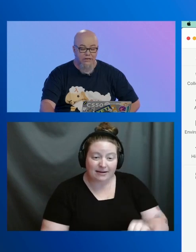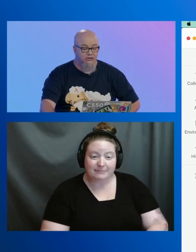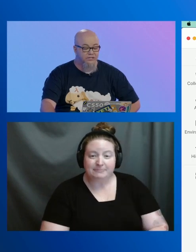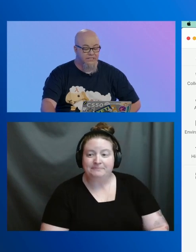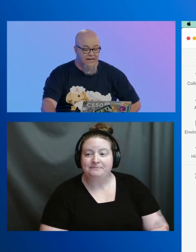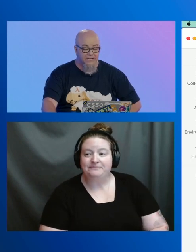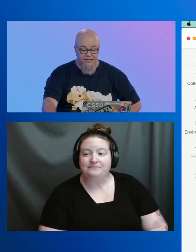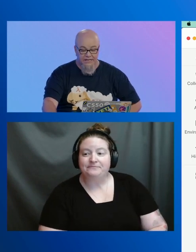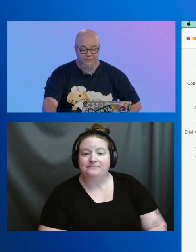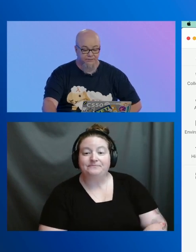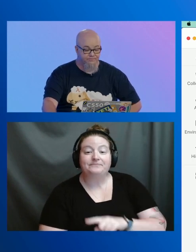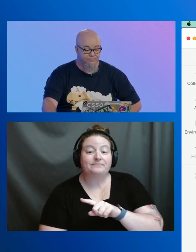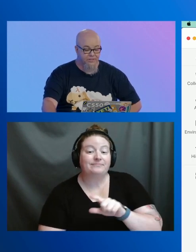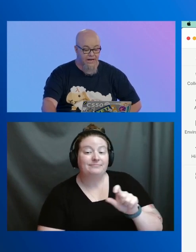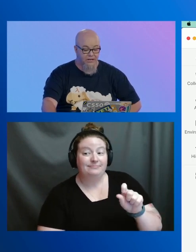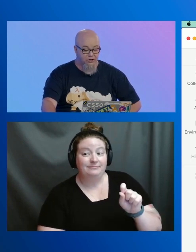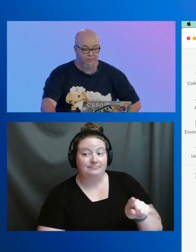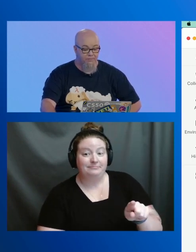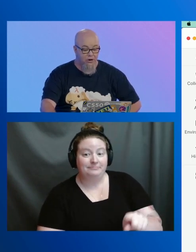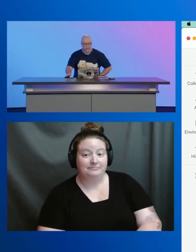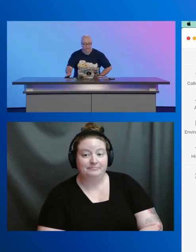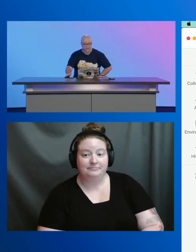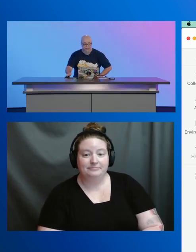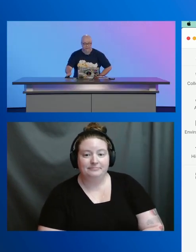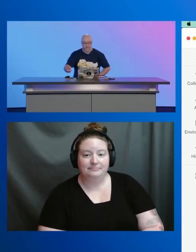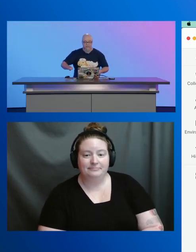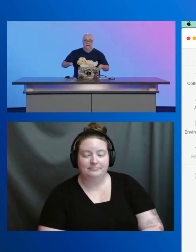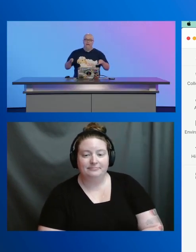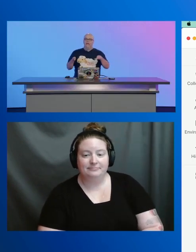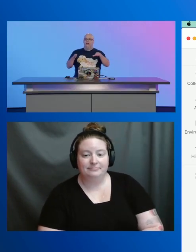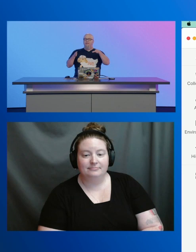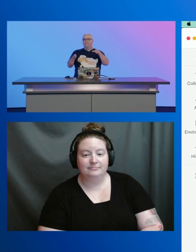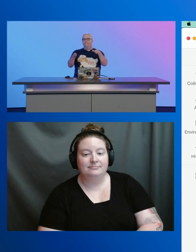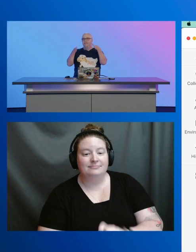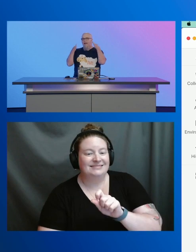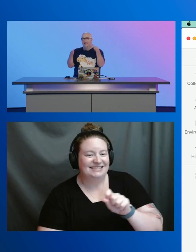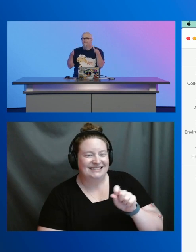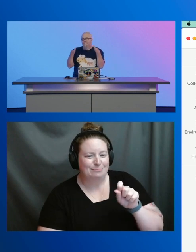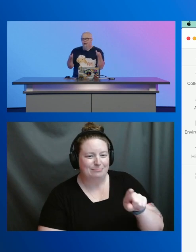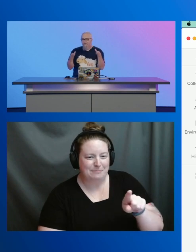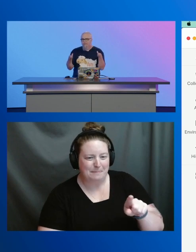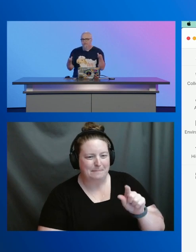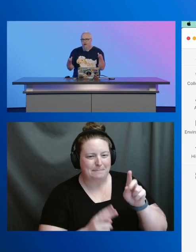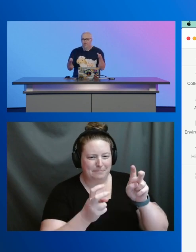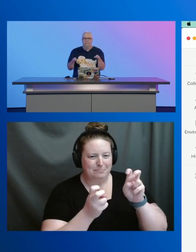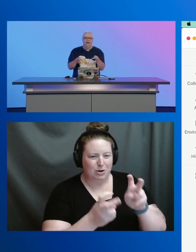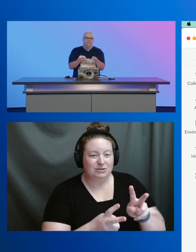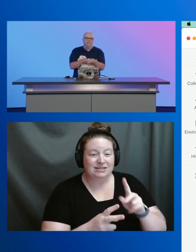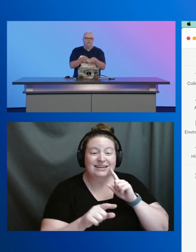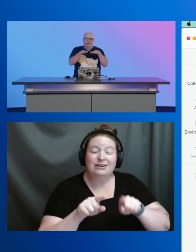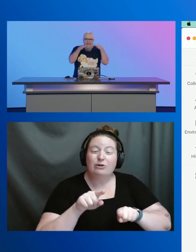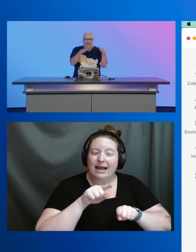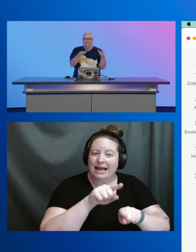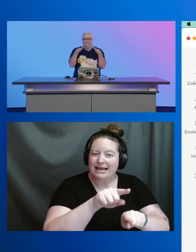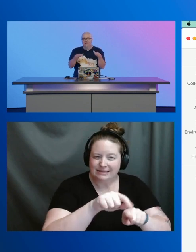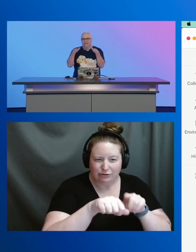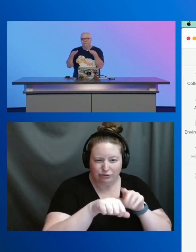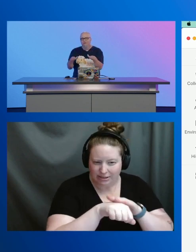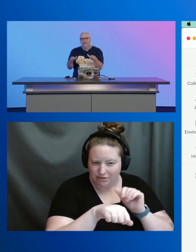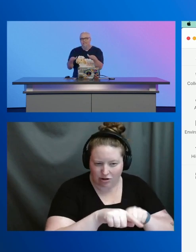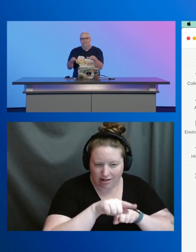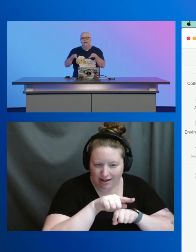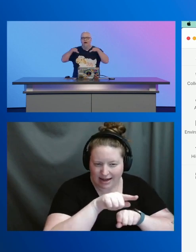I'm going to send this. Okay, so I'm going to post to the state machine. Now, this is an asynchronous call. I'm actually doing an